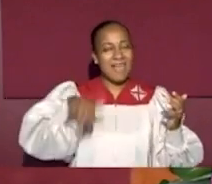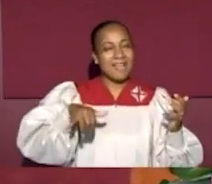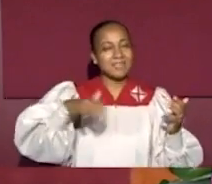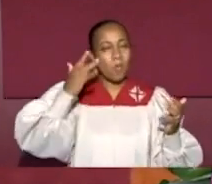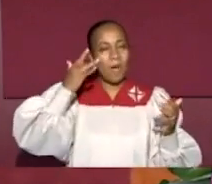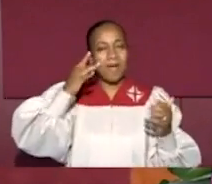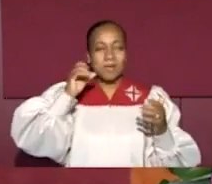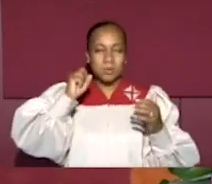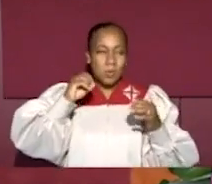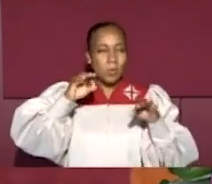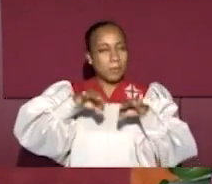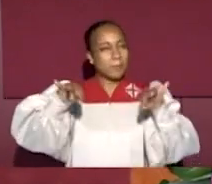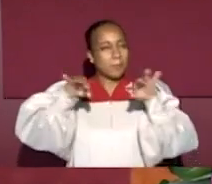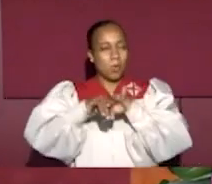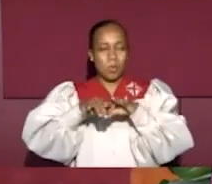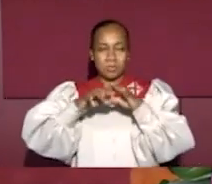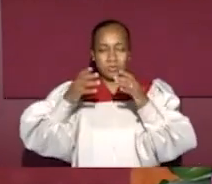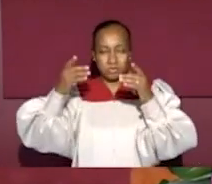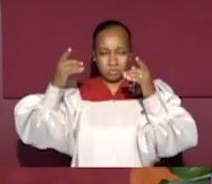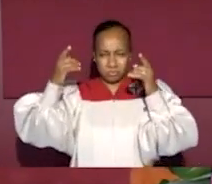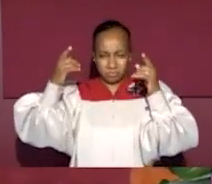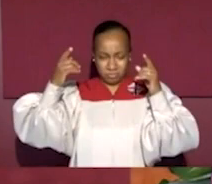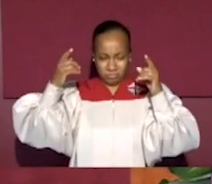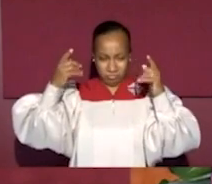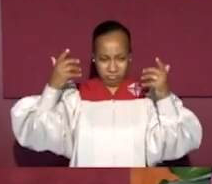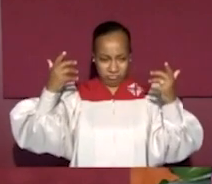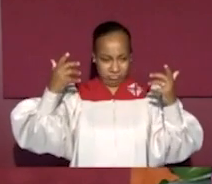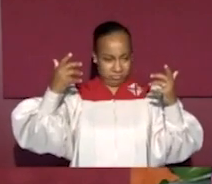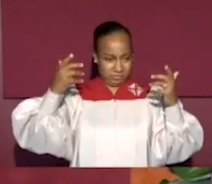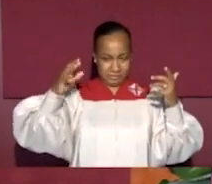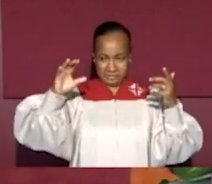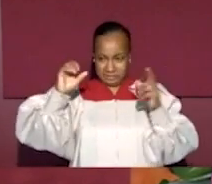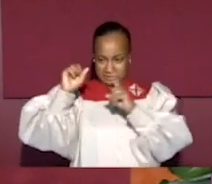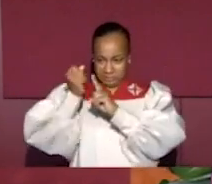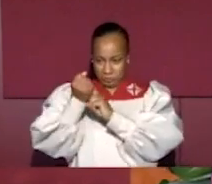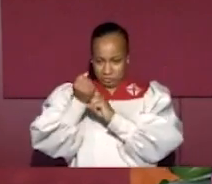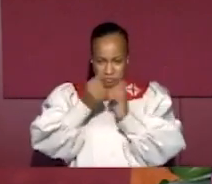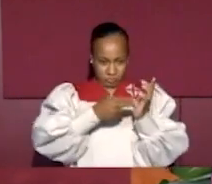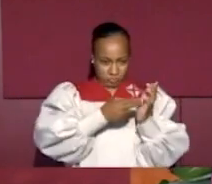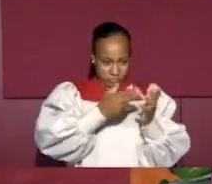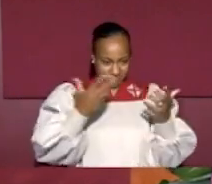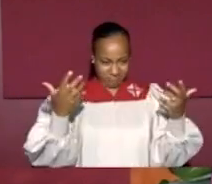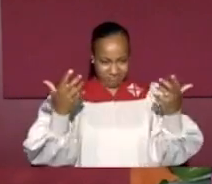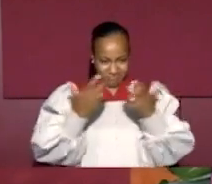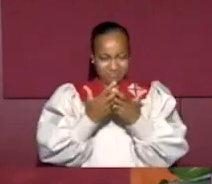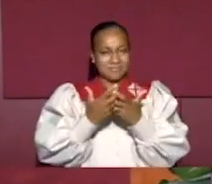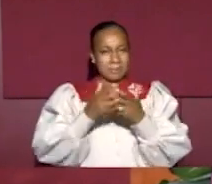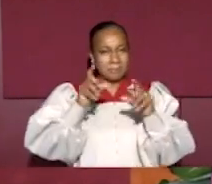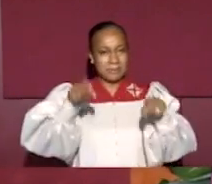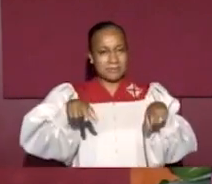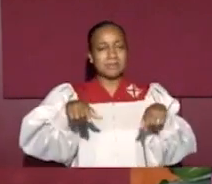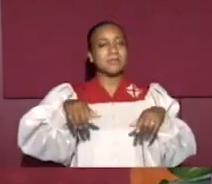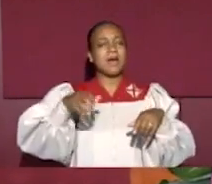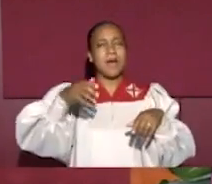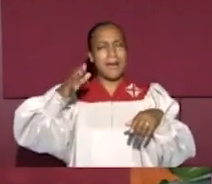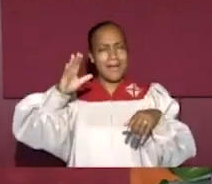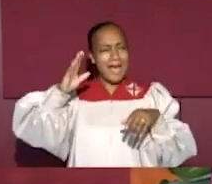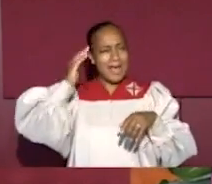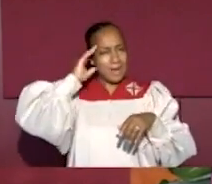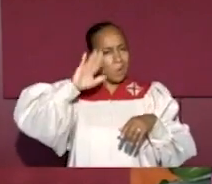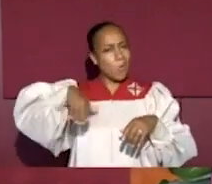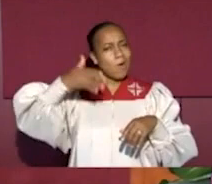That's why it's so important to reconcile the situation with the truth, because I'm going to encourage myself based out of the fact that I have a God who loves